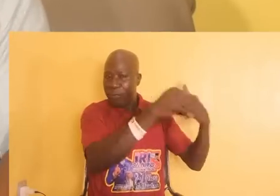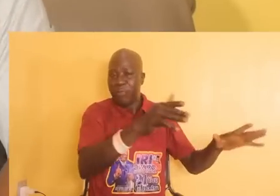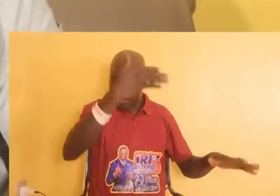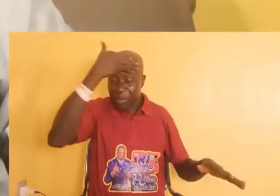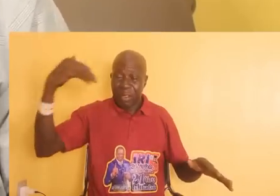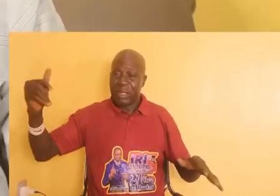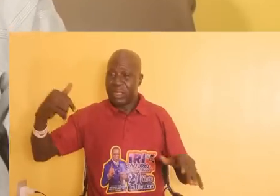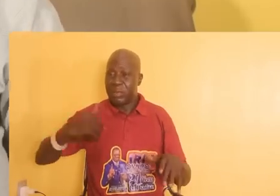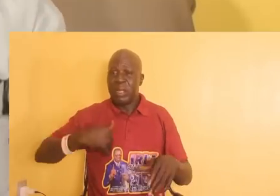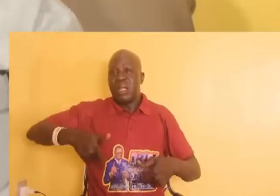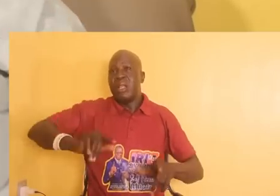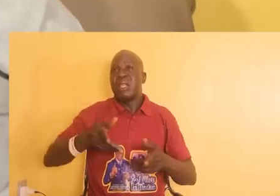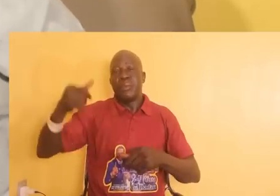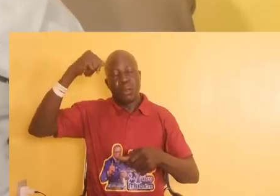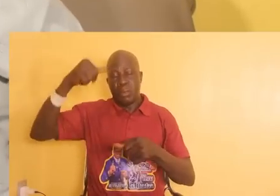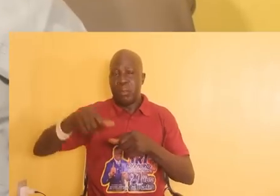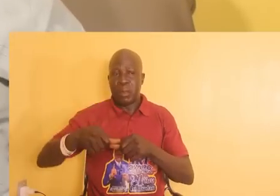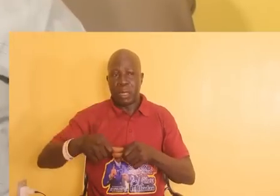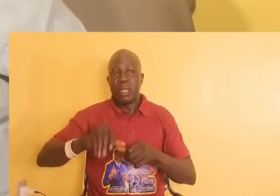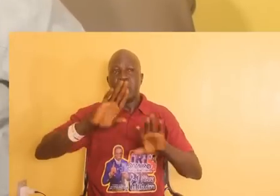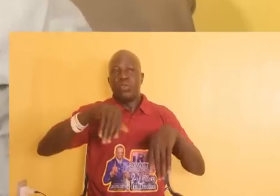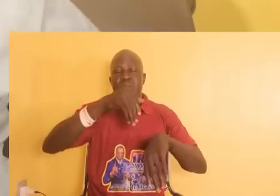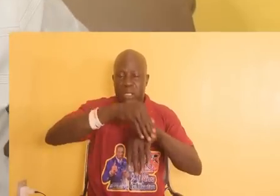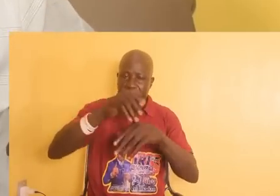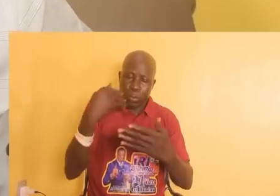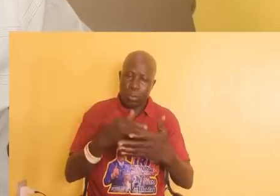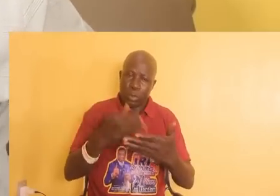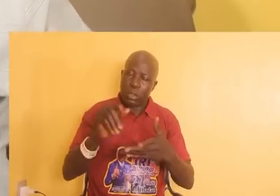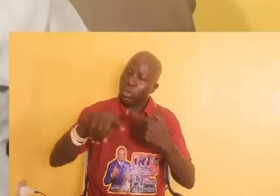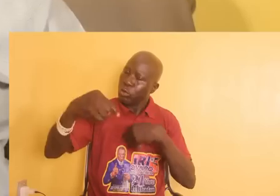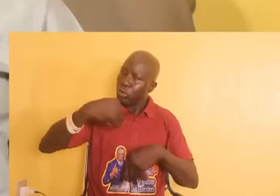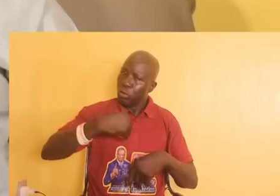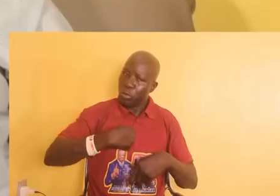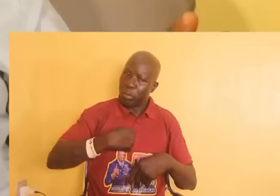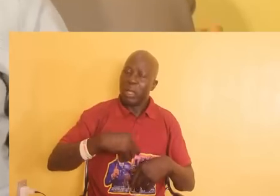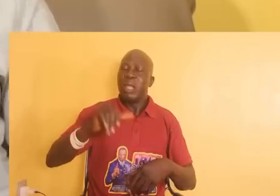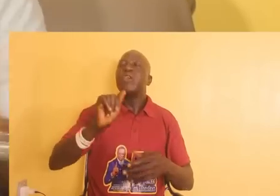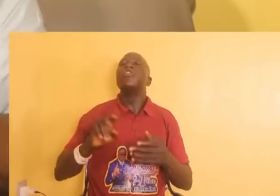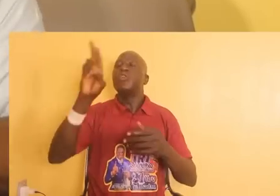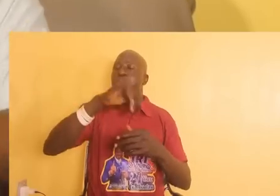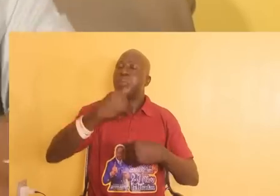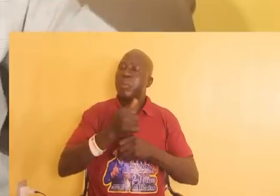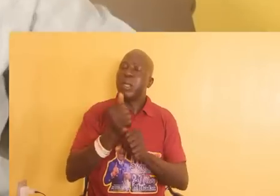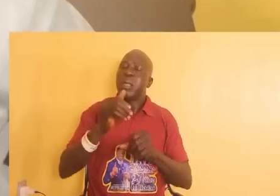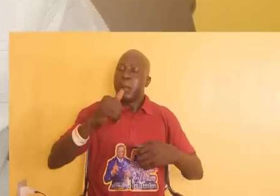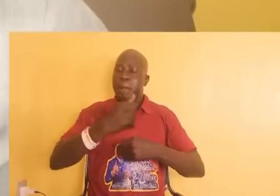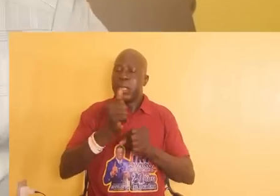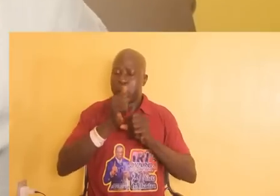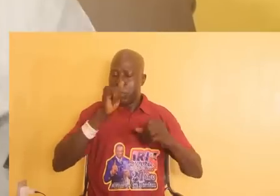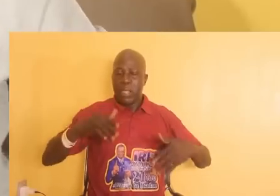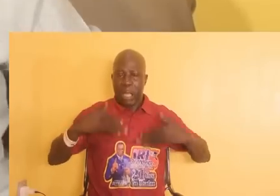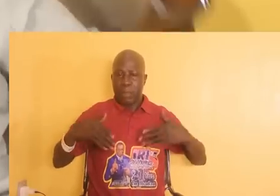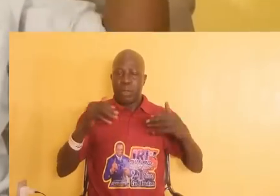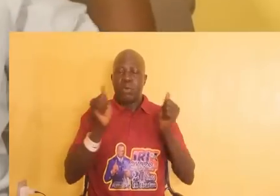forgotten me who can guarantee me let them just remember what they fear alert rese si and send for alert to me fear alert do me nenu make me happy with oh yeah